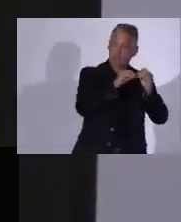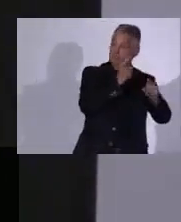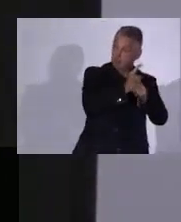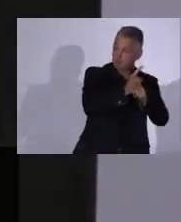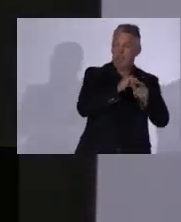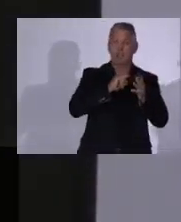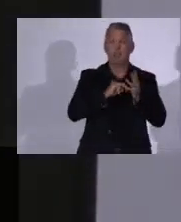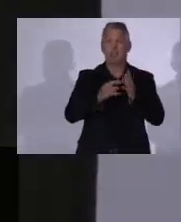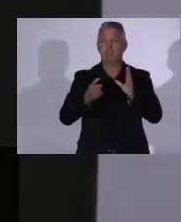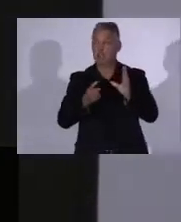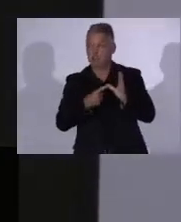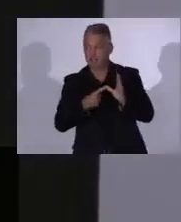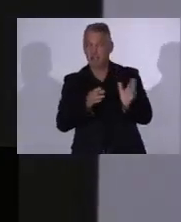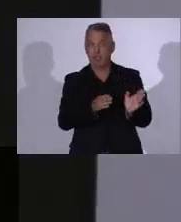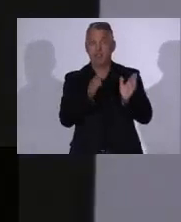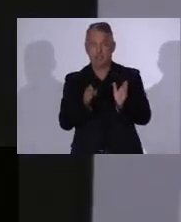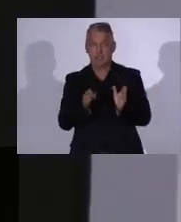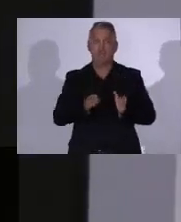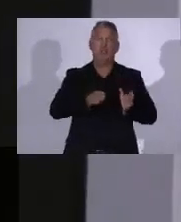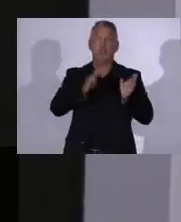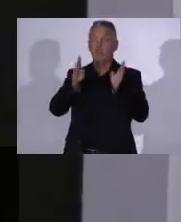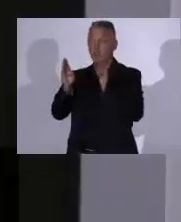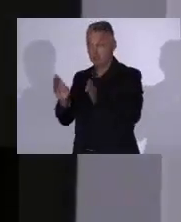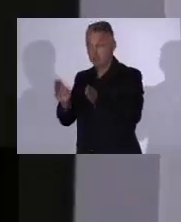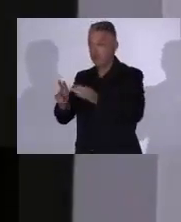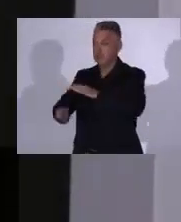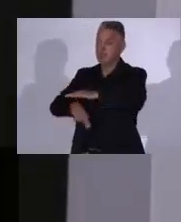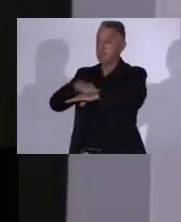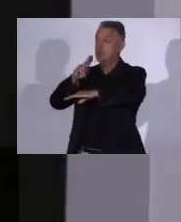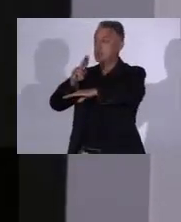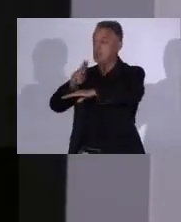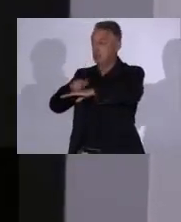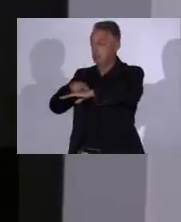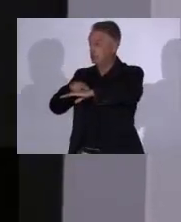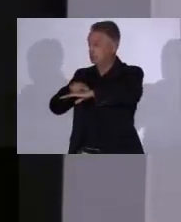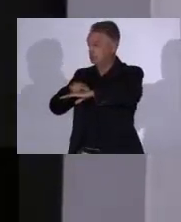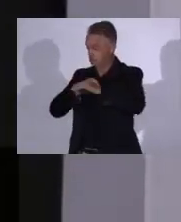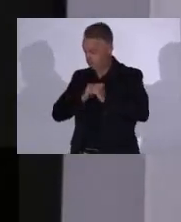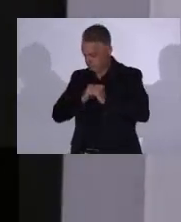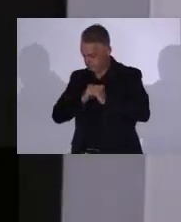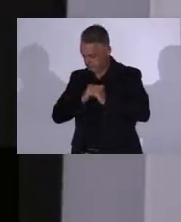the SSA, and now we're going to go nationally to the